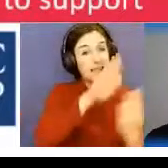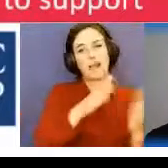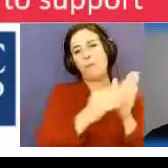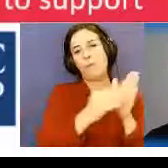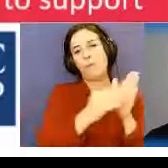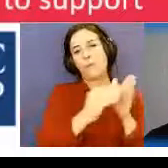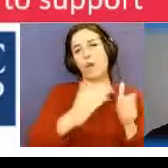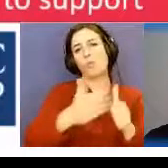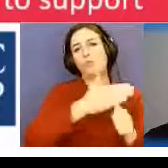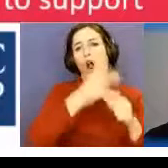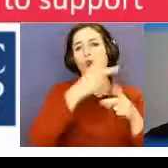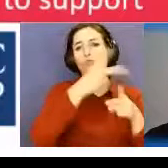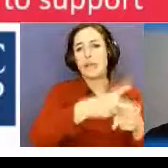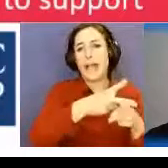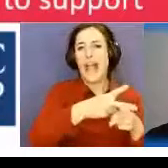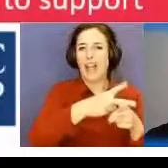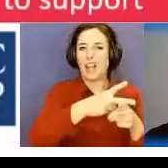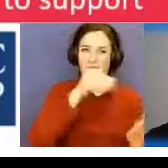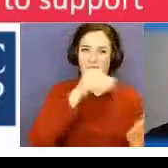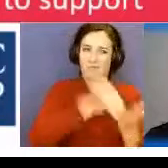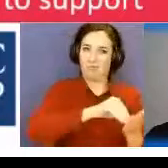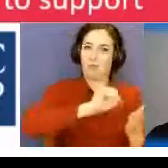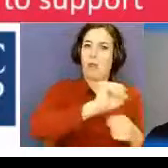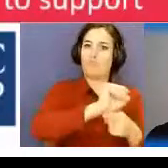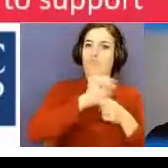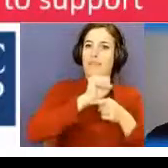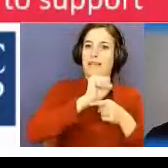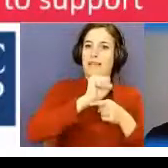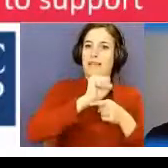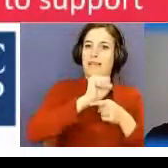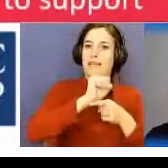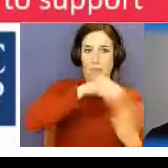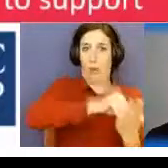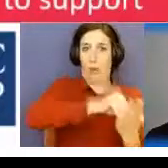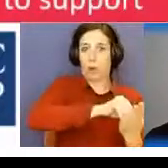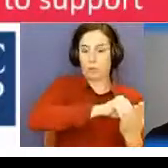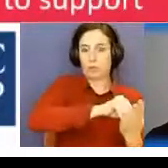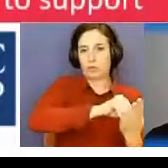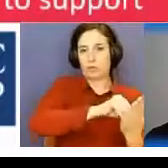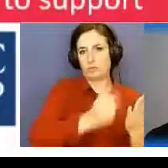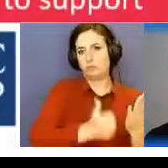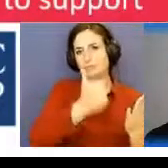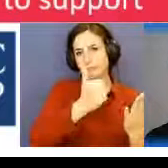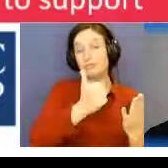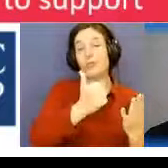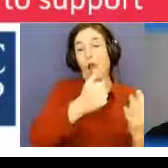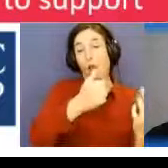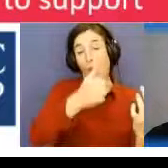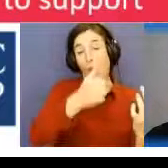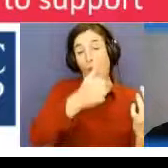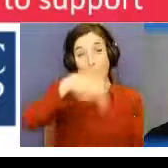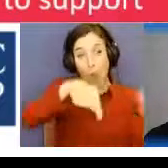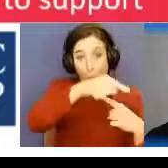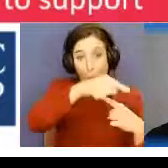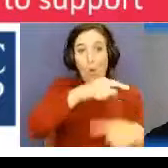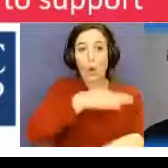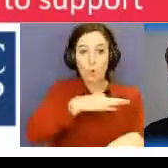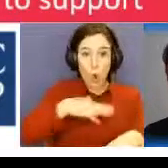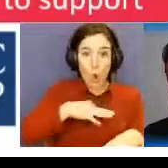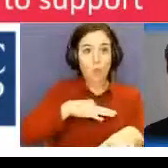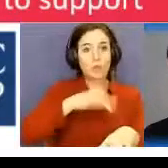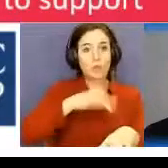time as an example. And it's an opportunity to, and we know that clinicians are much more likely to listen to other clinicians rather